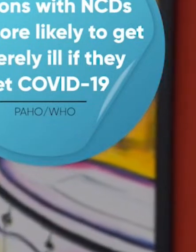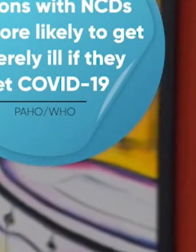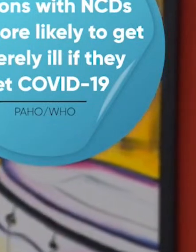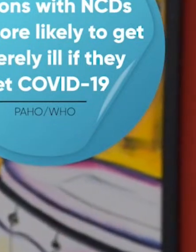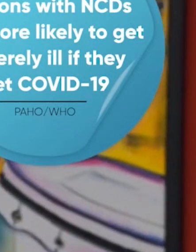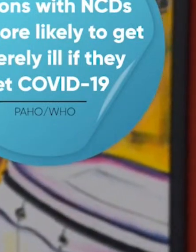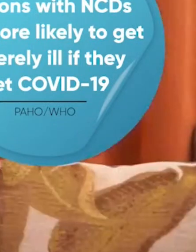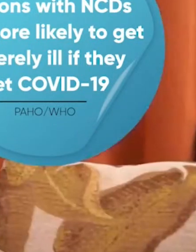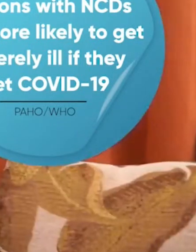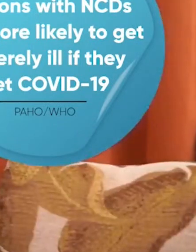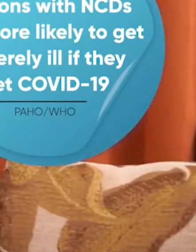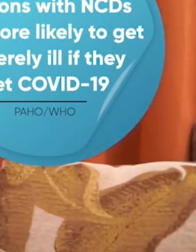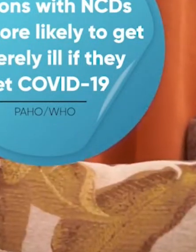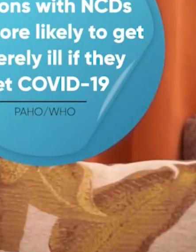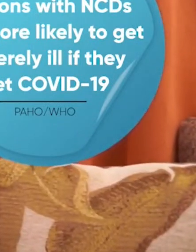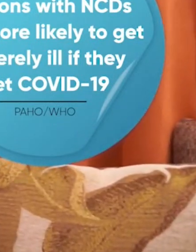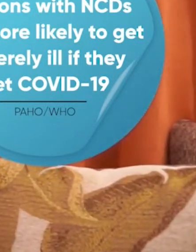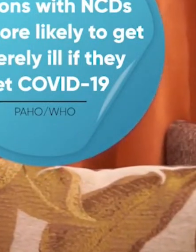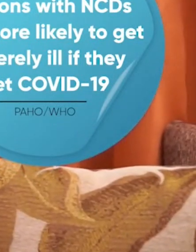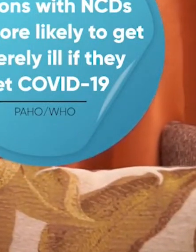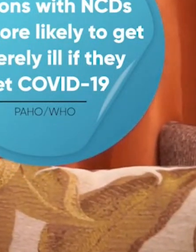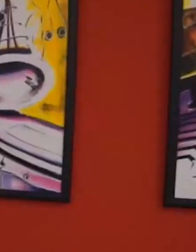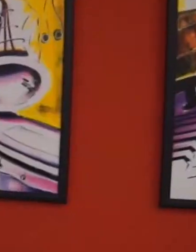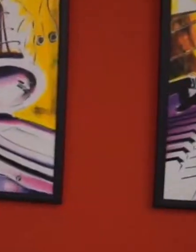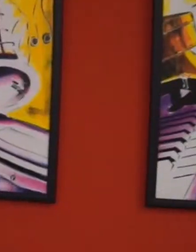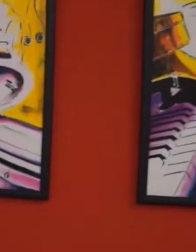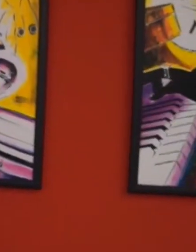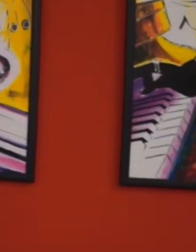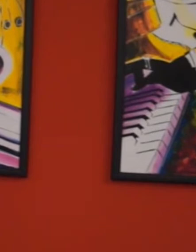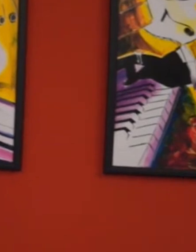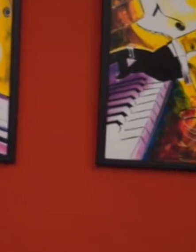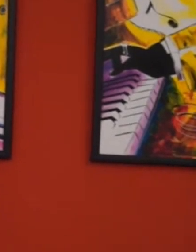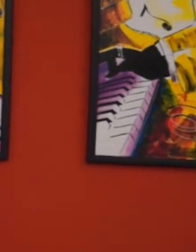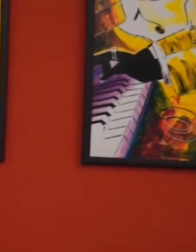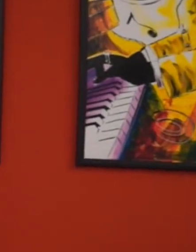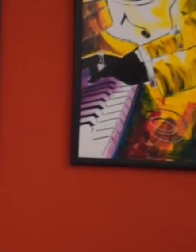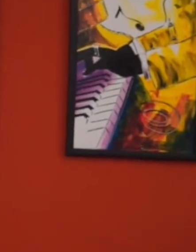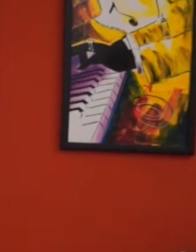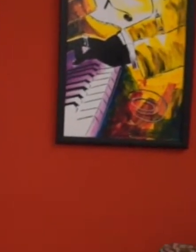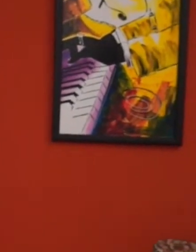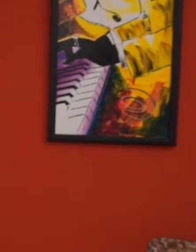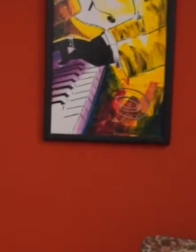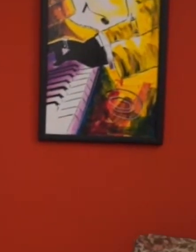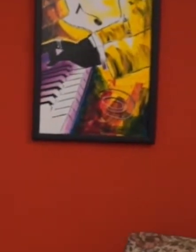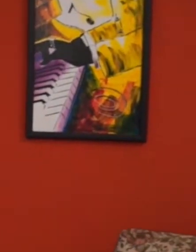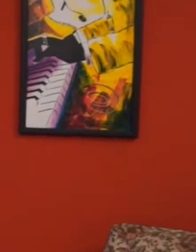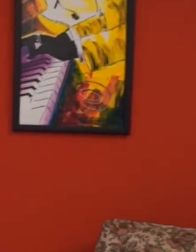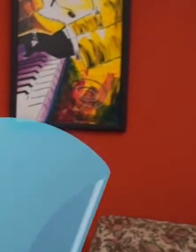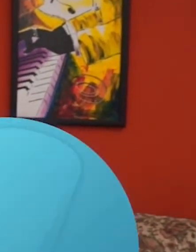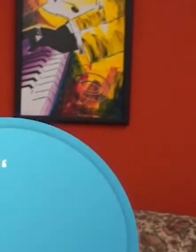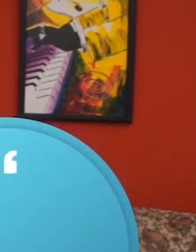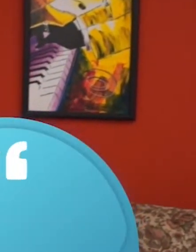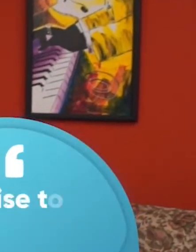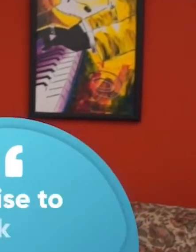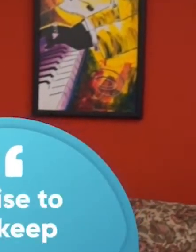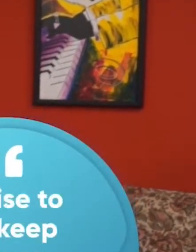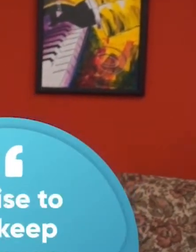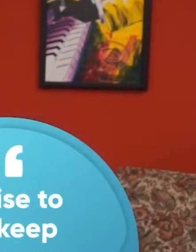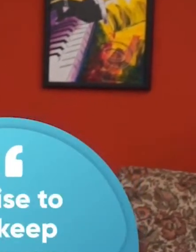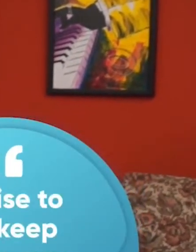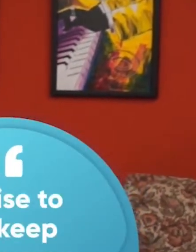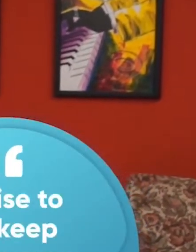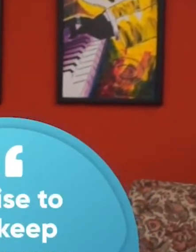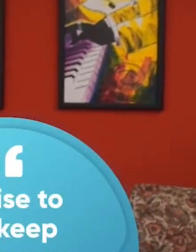catch COVID-19. What? Yes, you know I'm a diabetic. Plus, I put on a little size. So I got